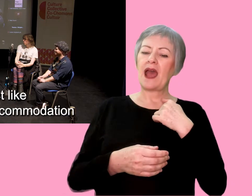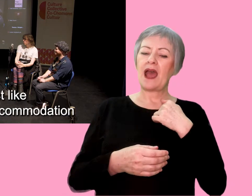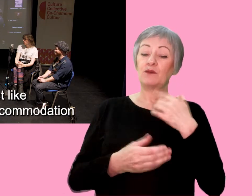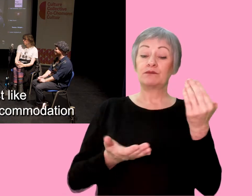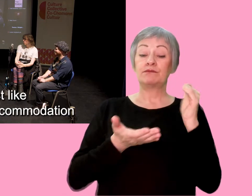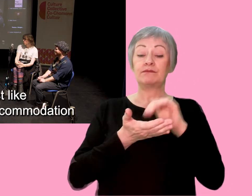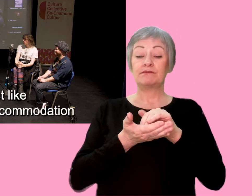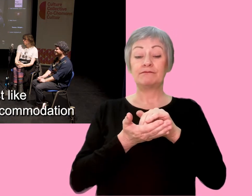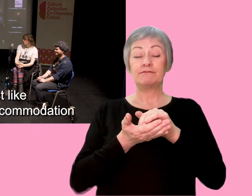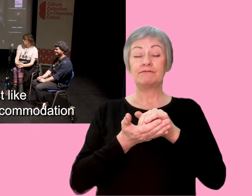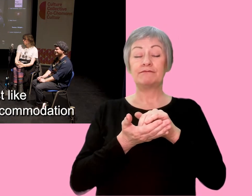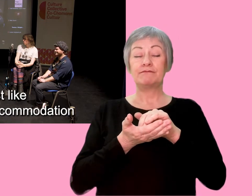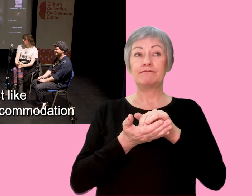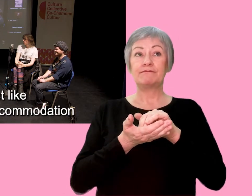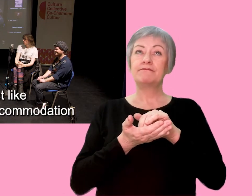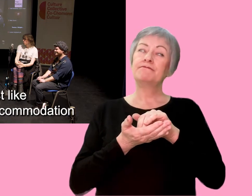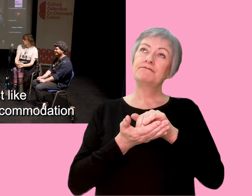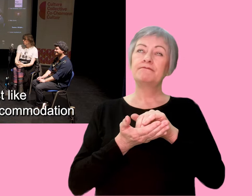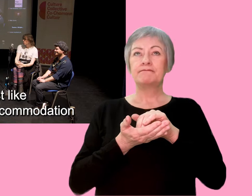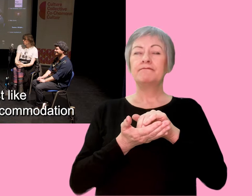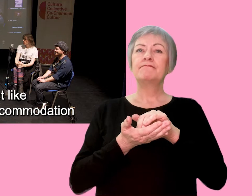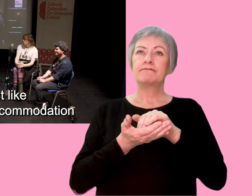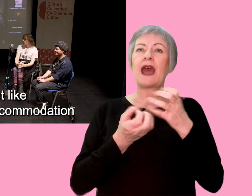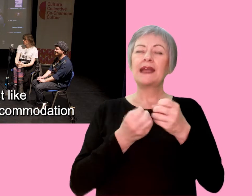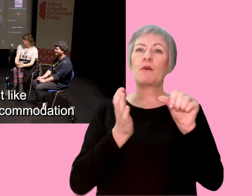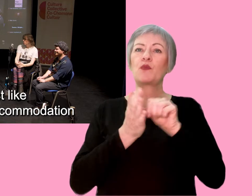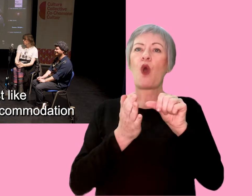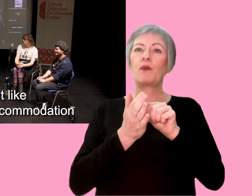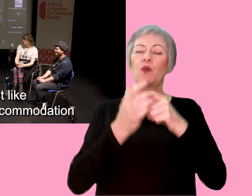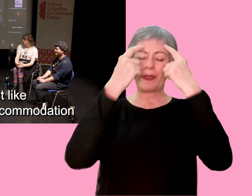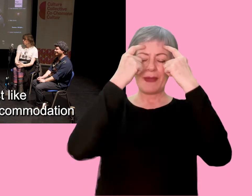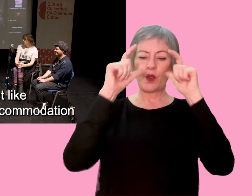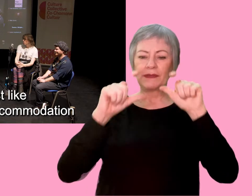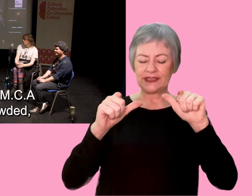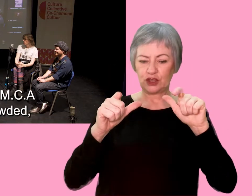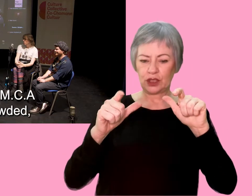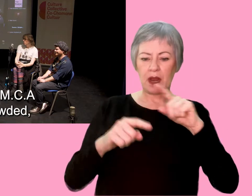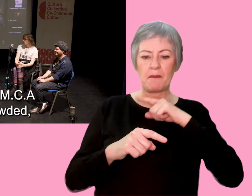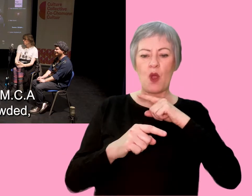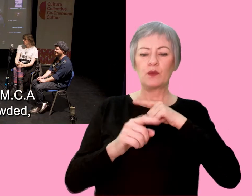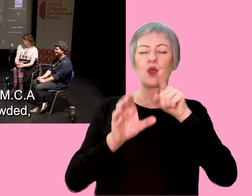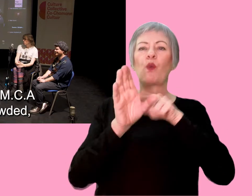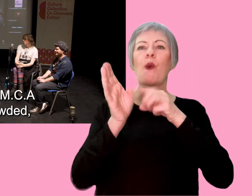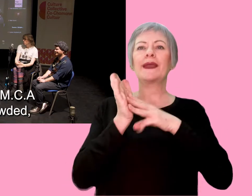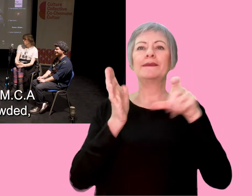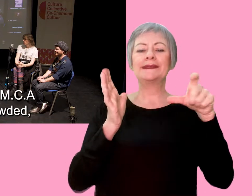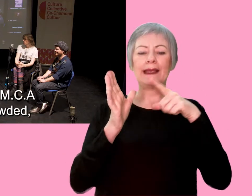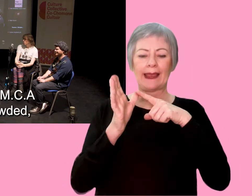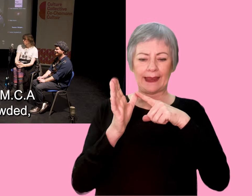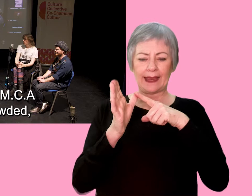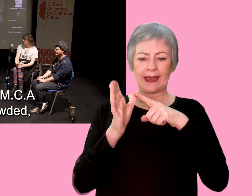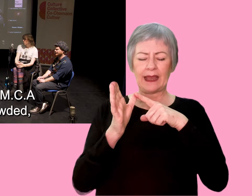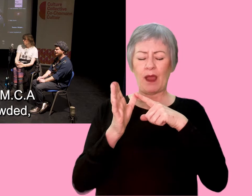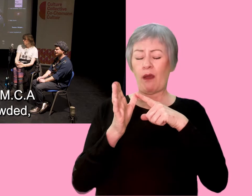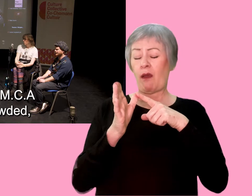When I came, I just have a problem with my accommodation because it was in my YMCA